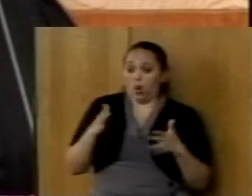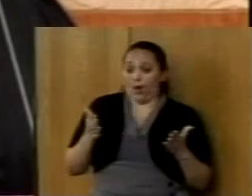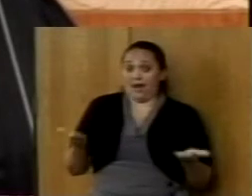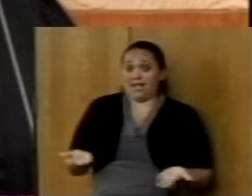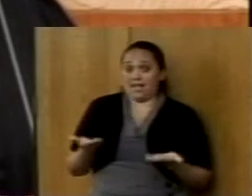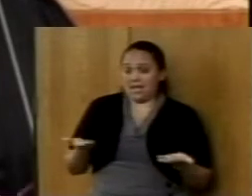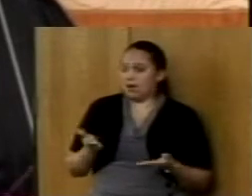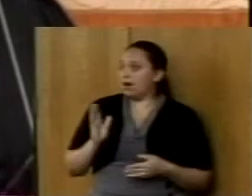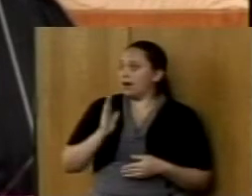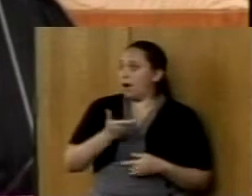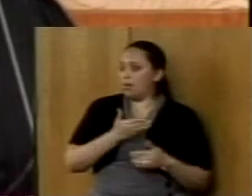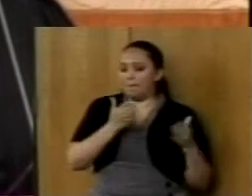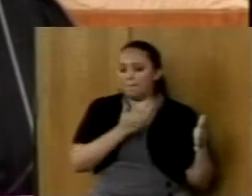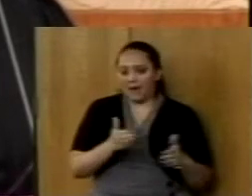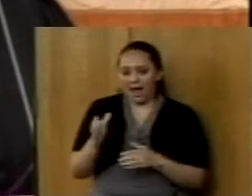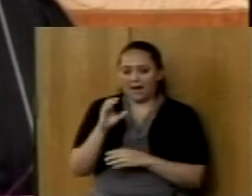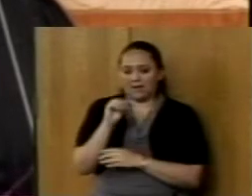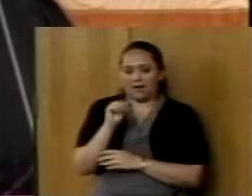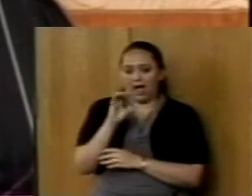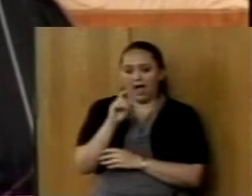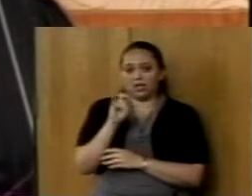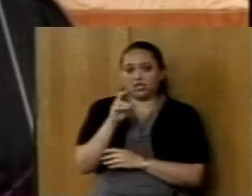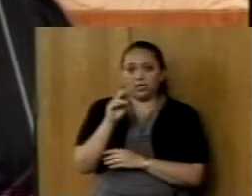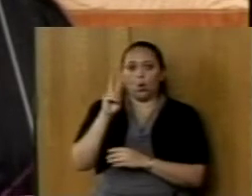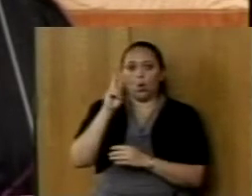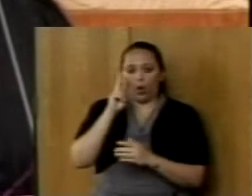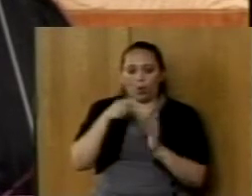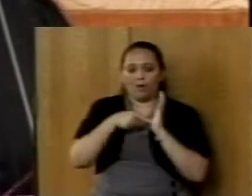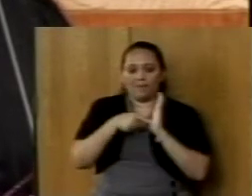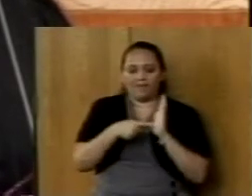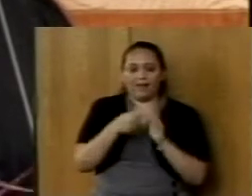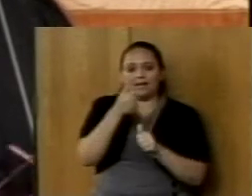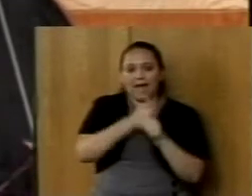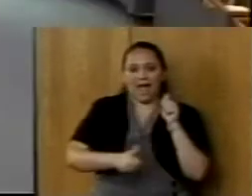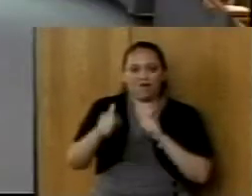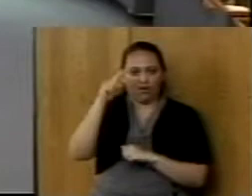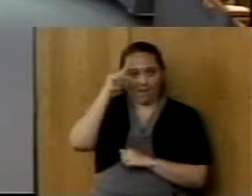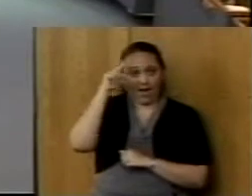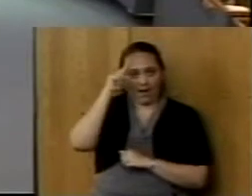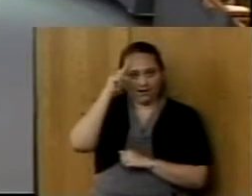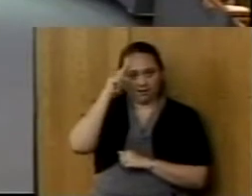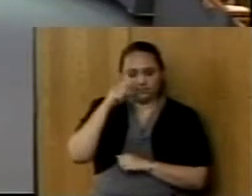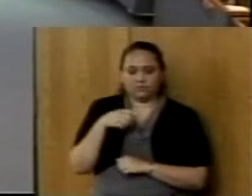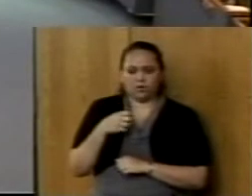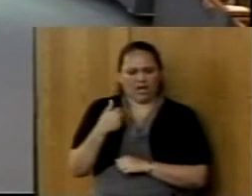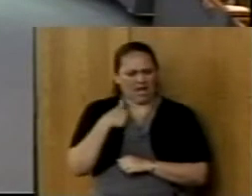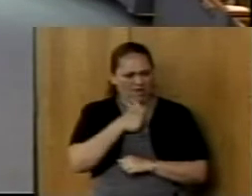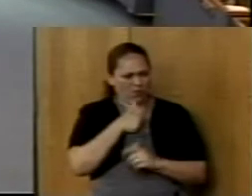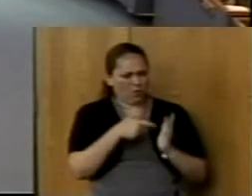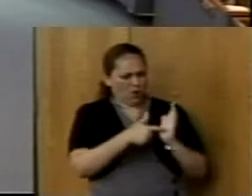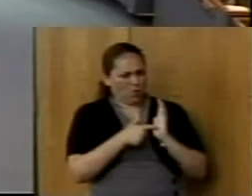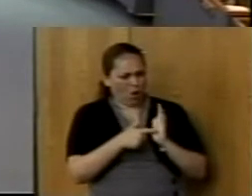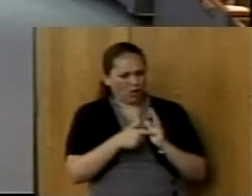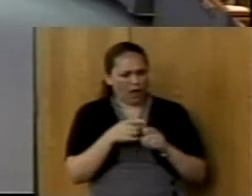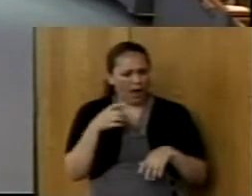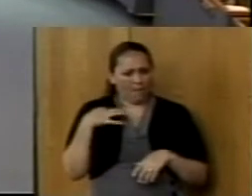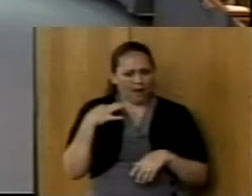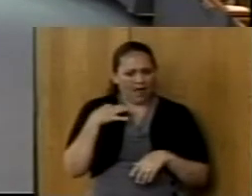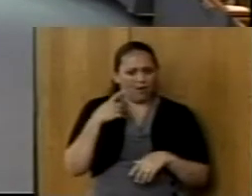here, and our plan of action will reflect every penny. So, you know, if we were required to apply for it, what happens if it gets voted